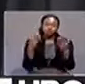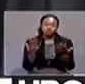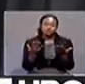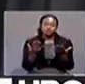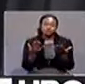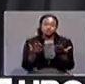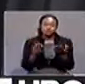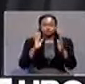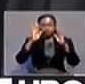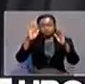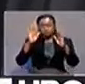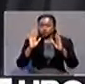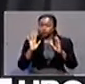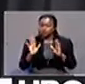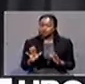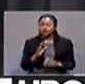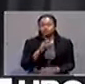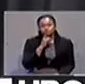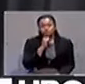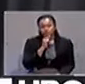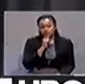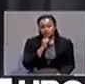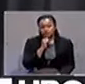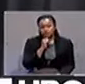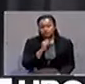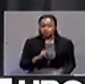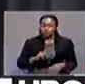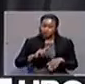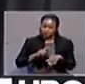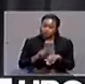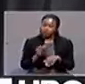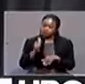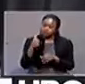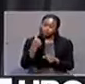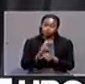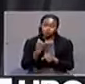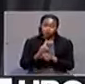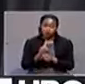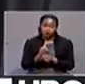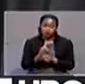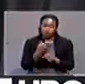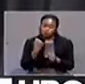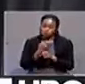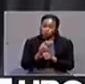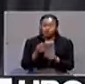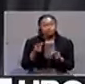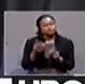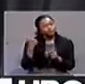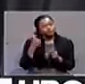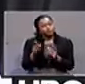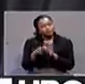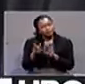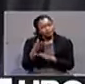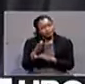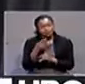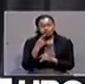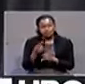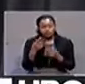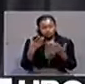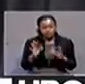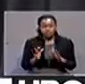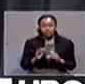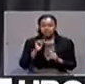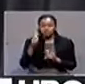a wonderful man. When he was working with, as the Prime Minister said, with the late